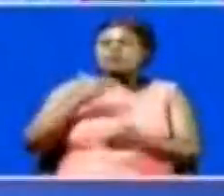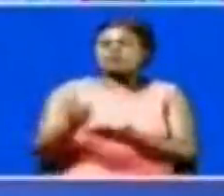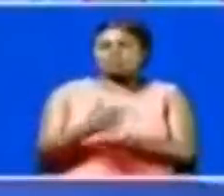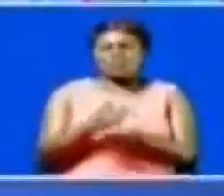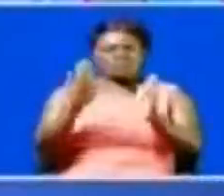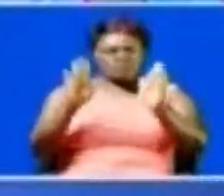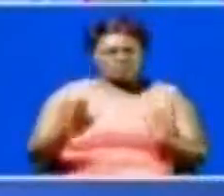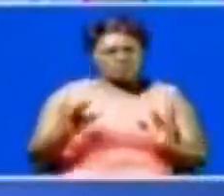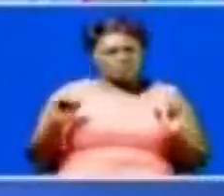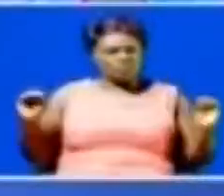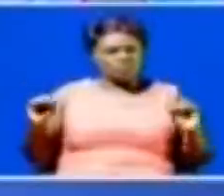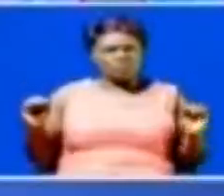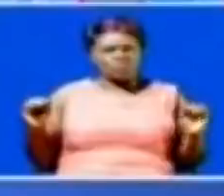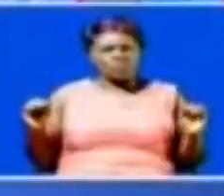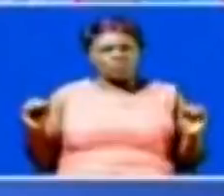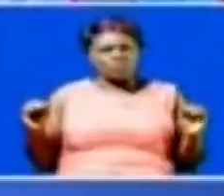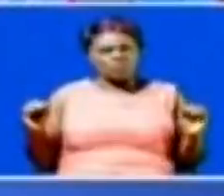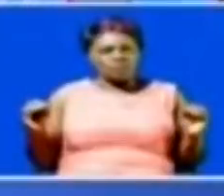be significant in...